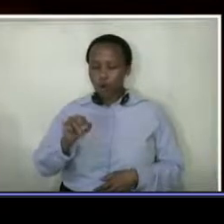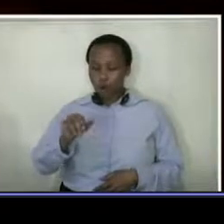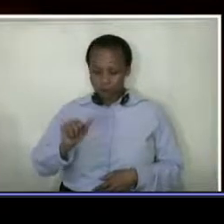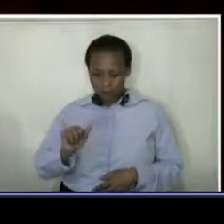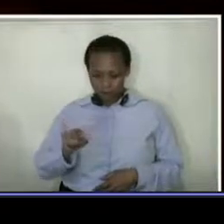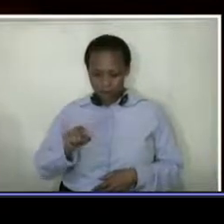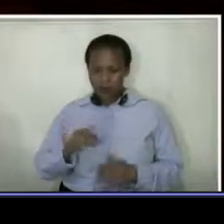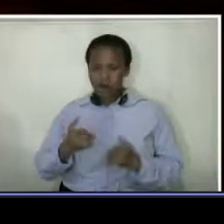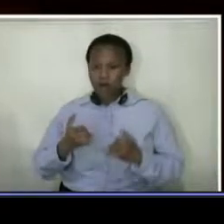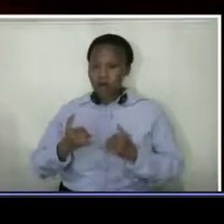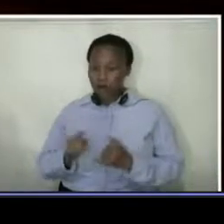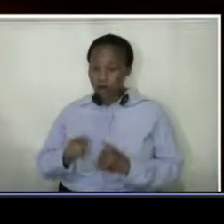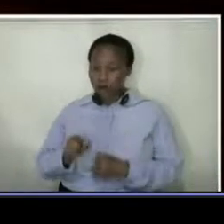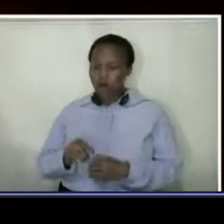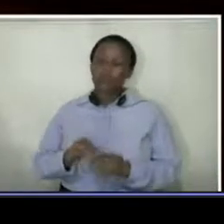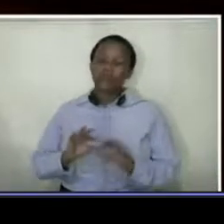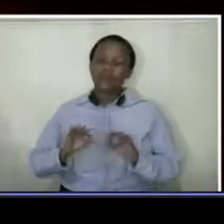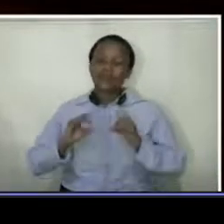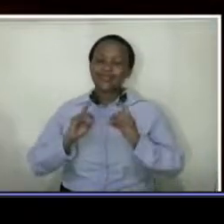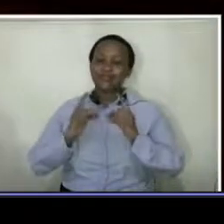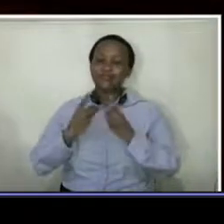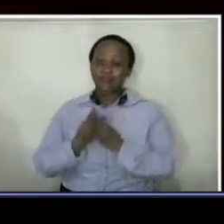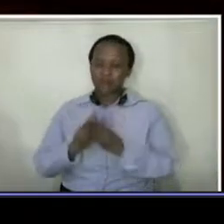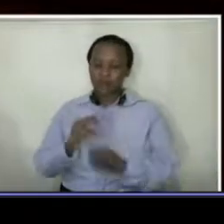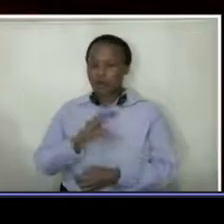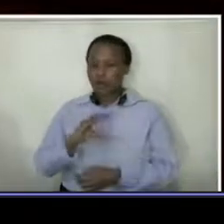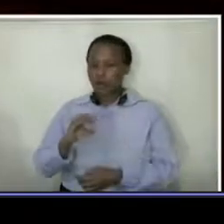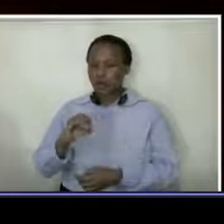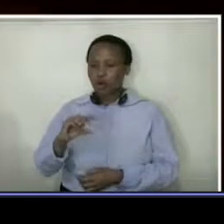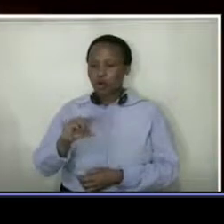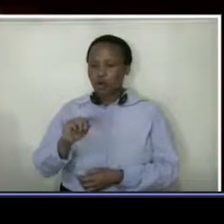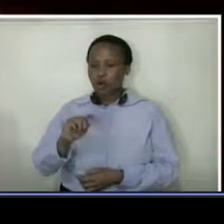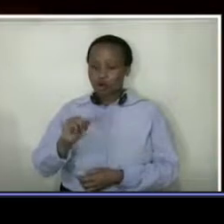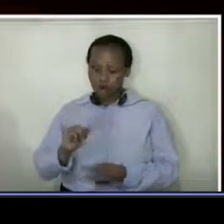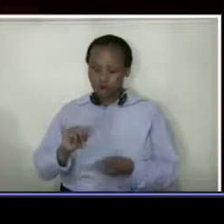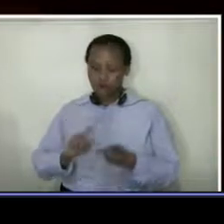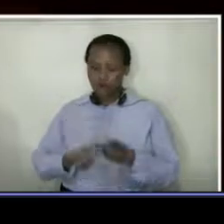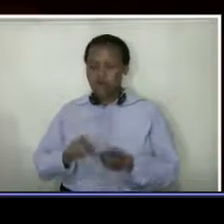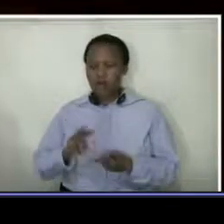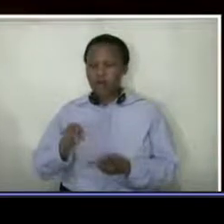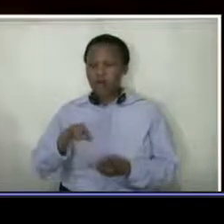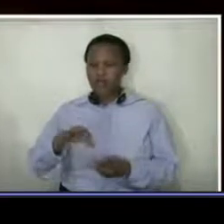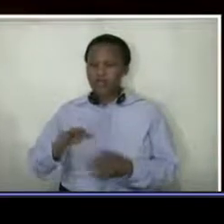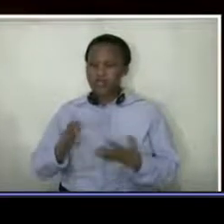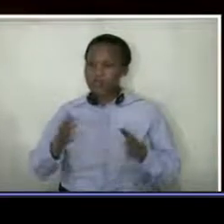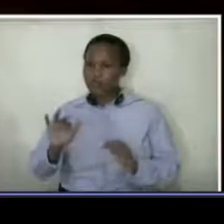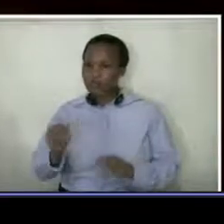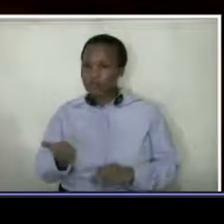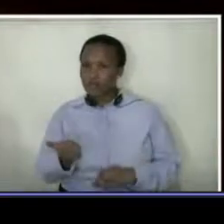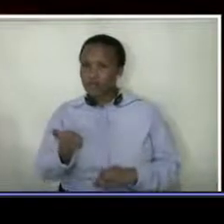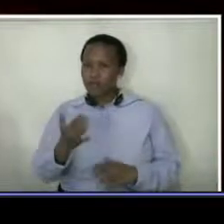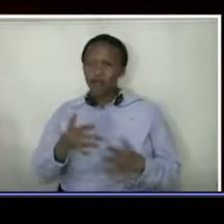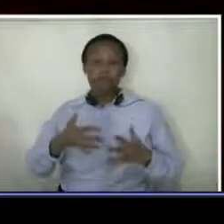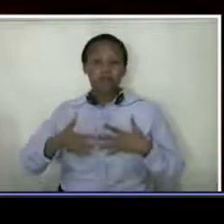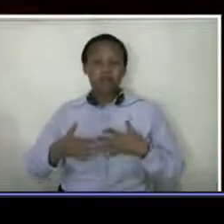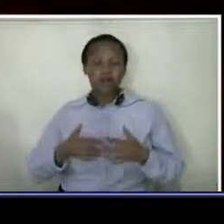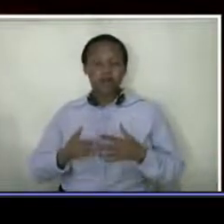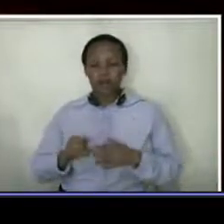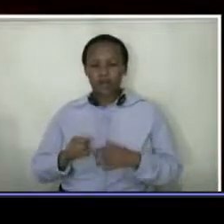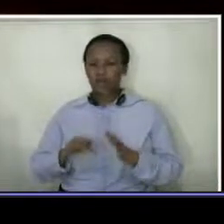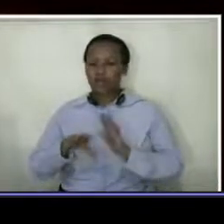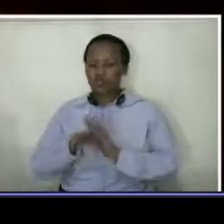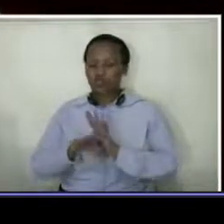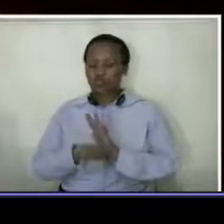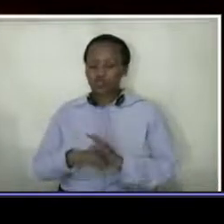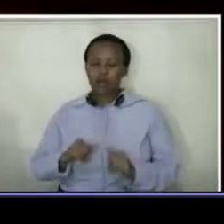enkantolo kubangwa amandla e-executive committee lapho inkatha ifuna ukutshela amaqembu